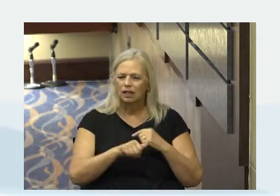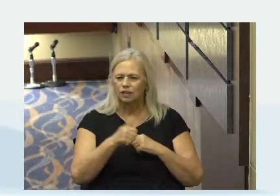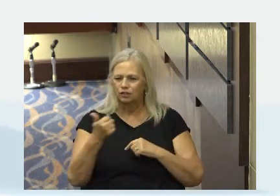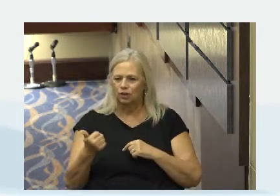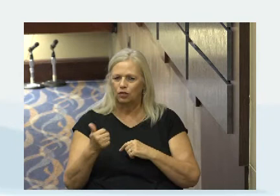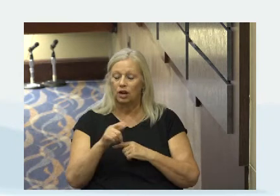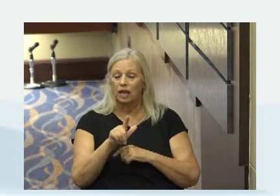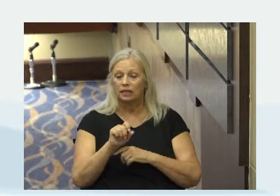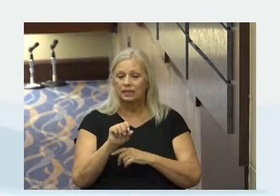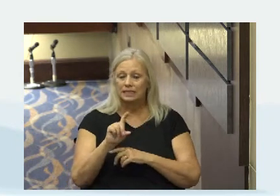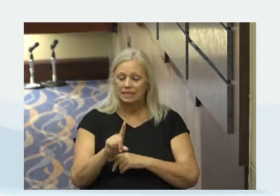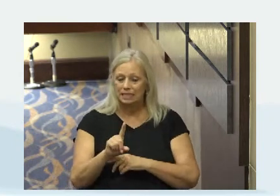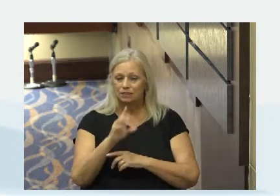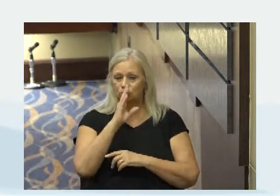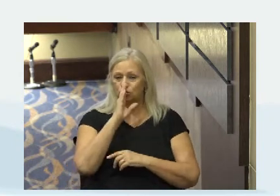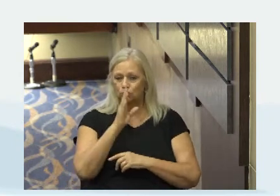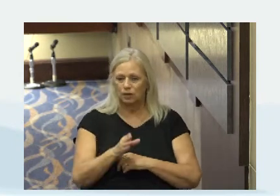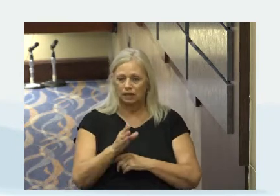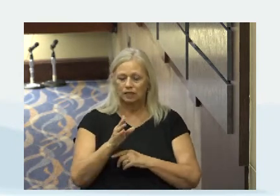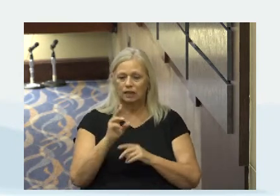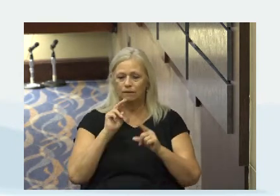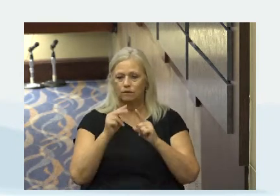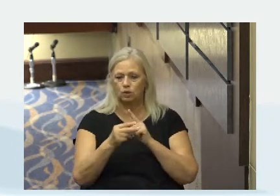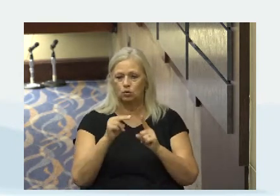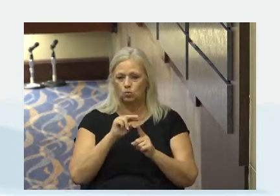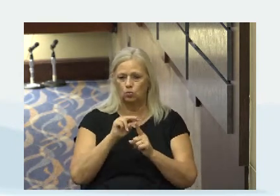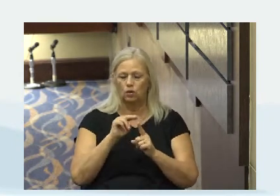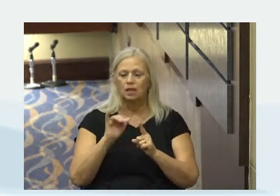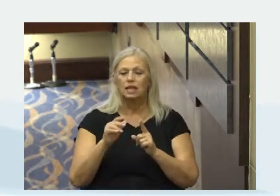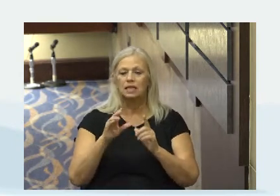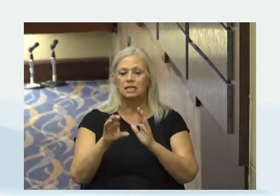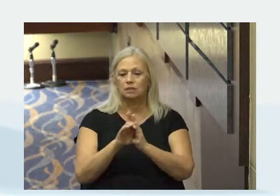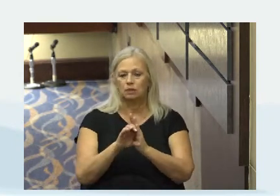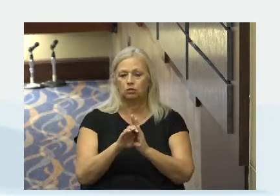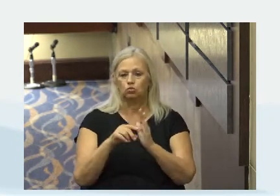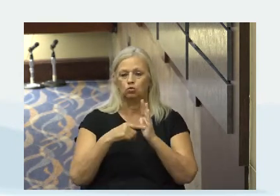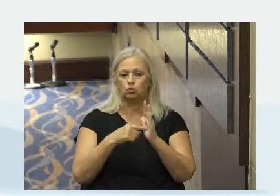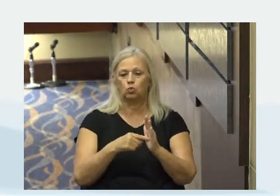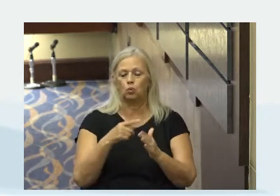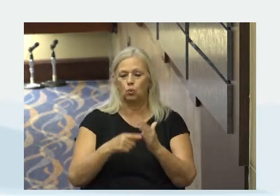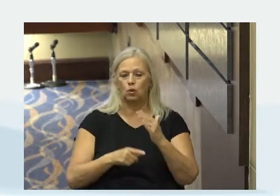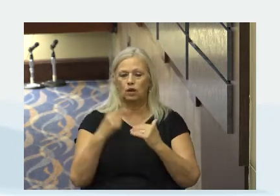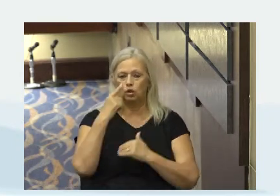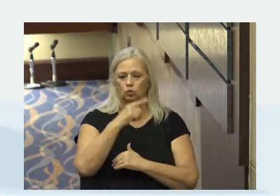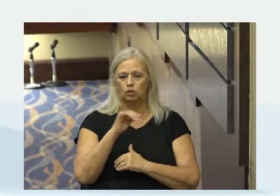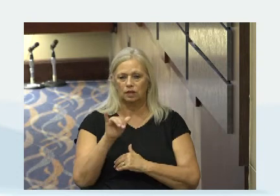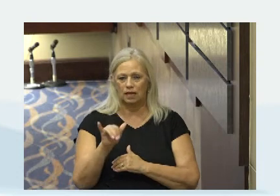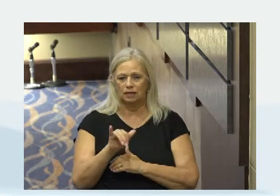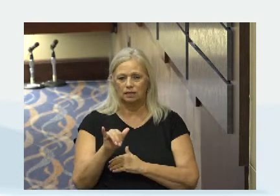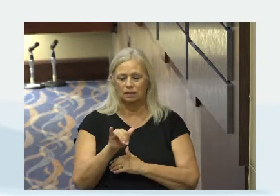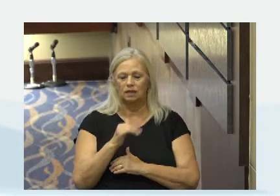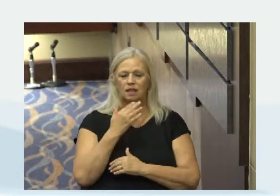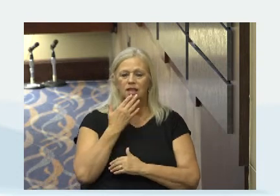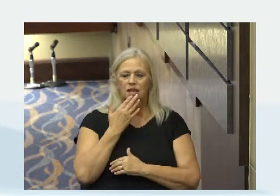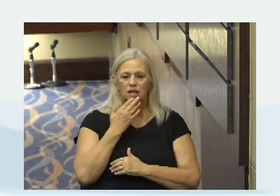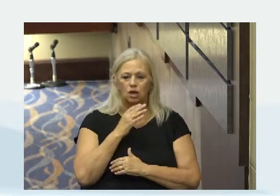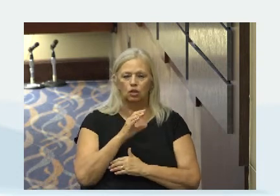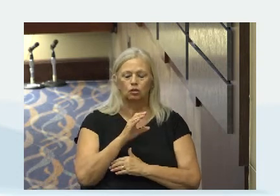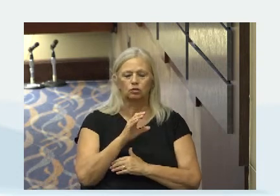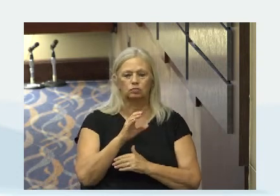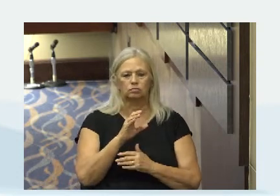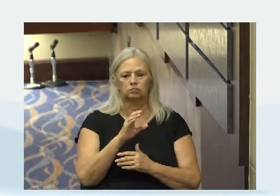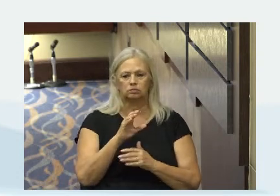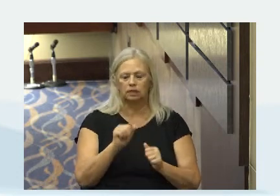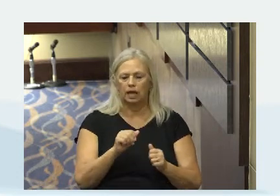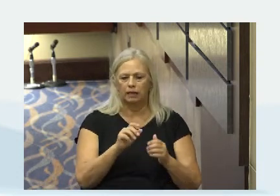direct view lighting nodes, and here's a picture of what they look like. They are color kinetic, so they can be programmed. They can do all manner